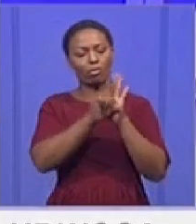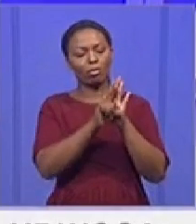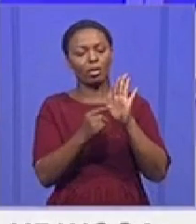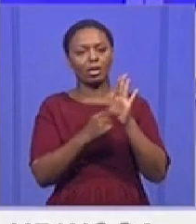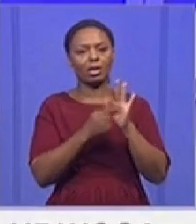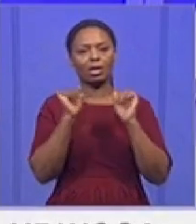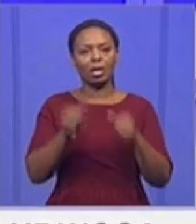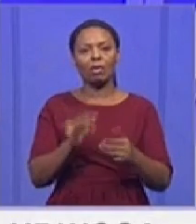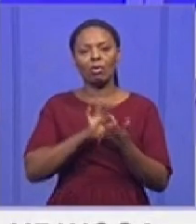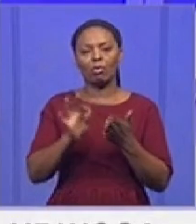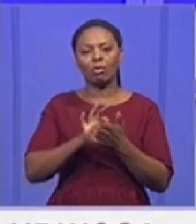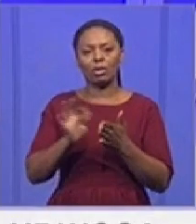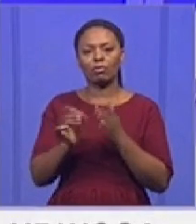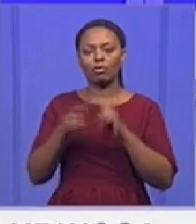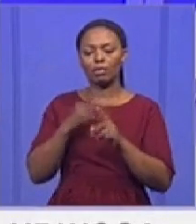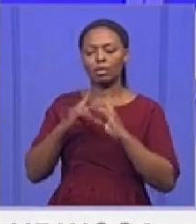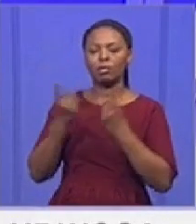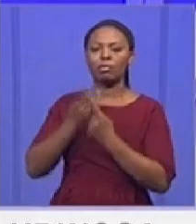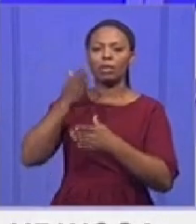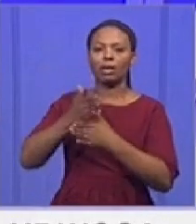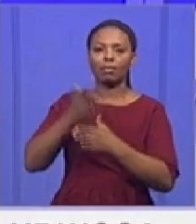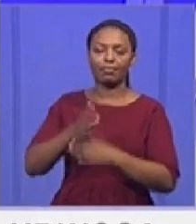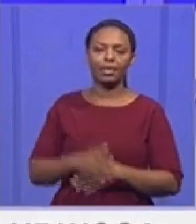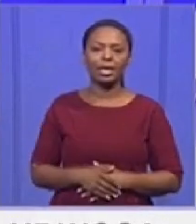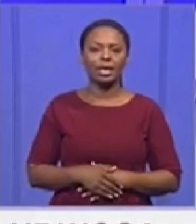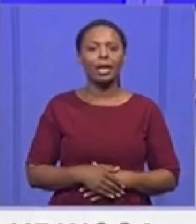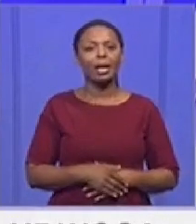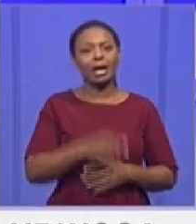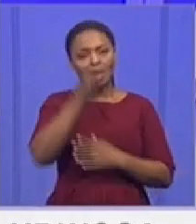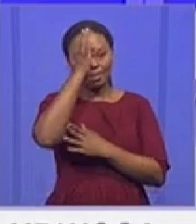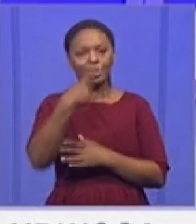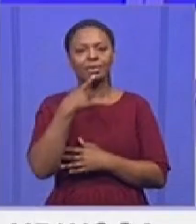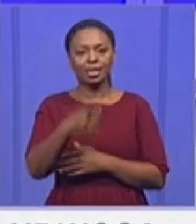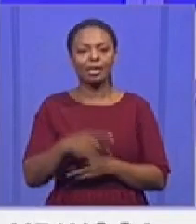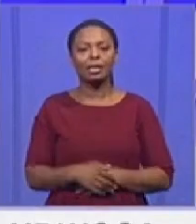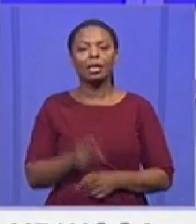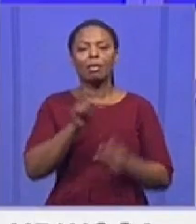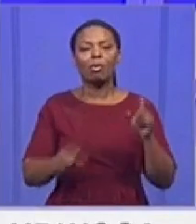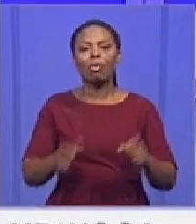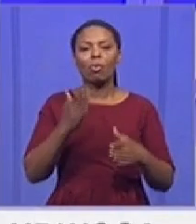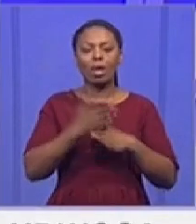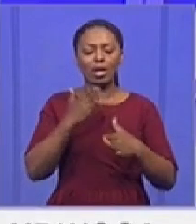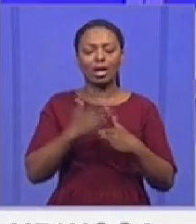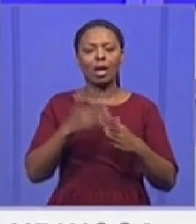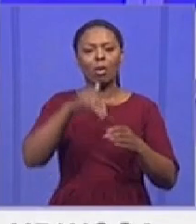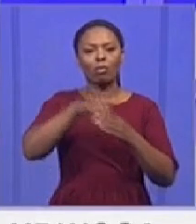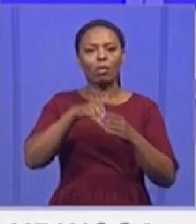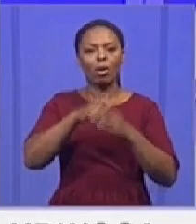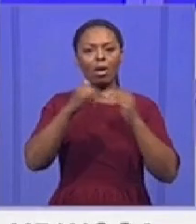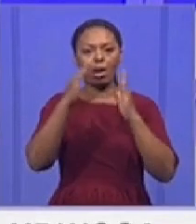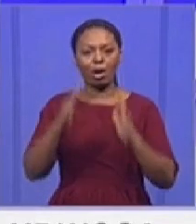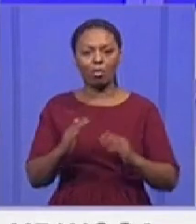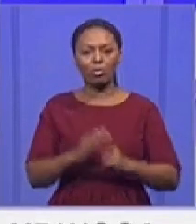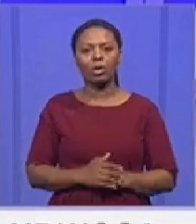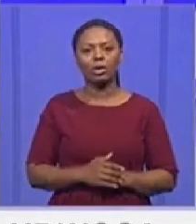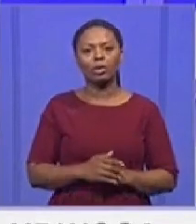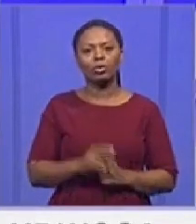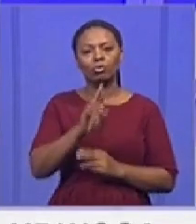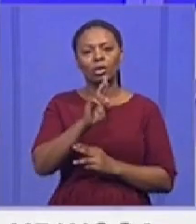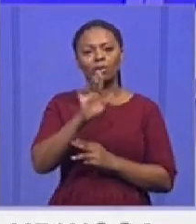ke lefapha la tsa badiri. Puso ya re badiri ba mo malapeng ba tshwanetse go duela